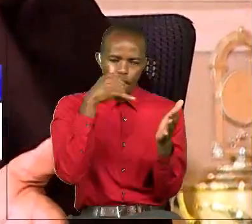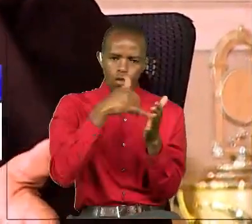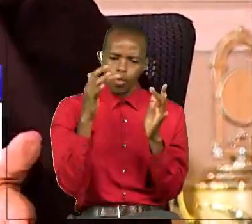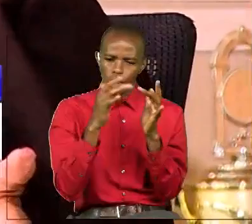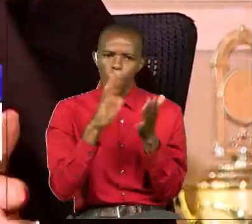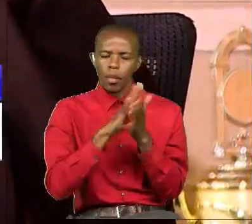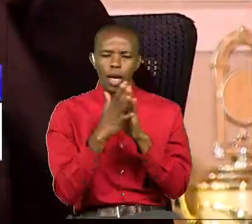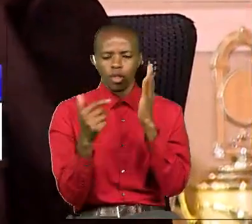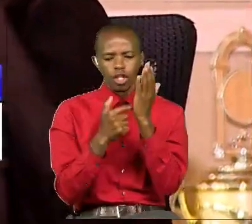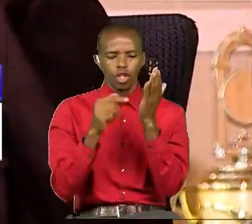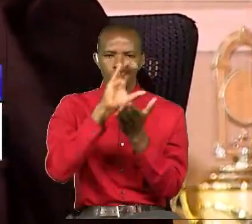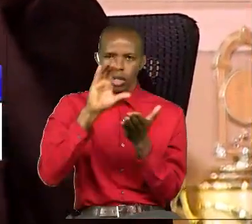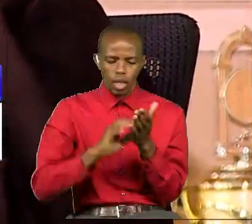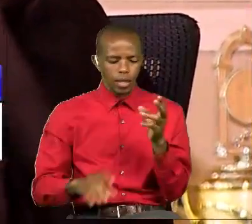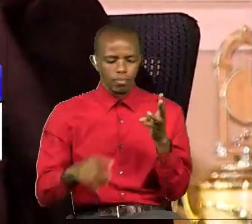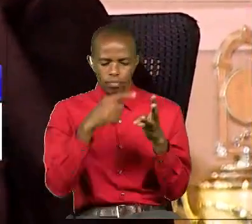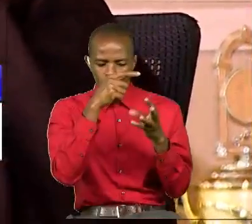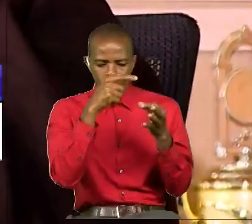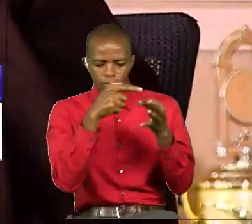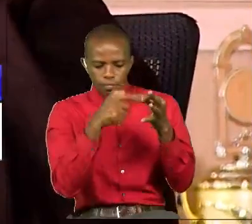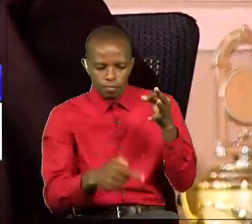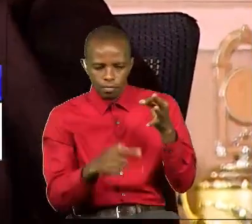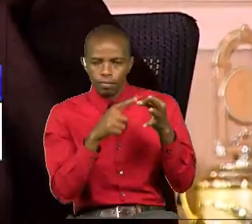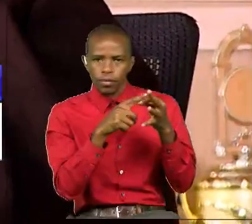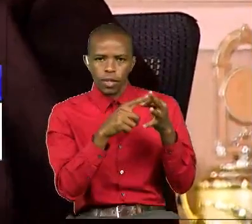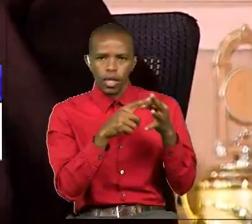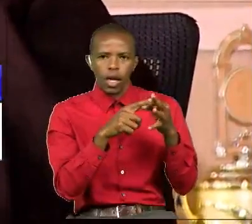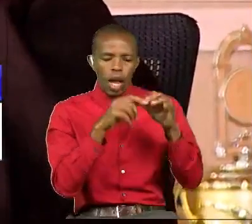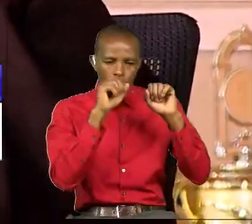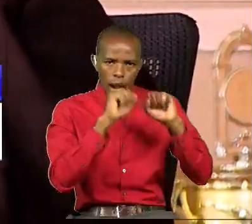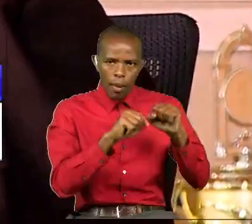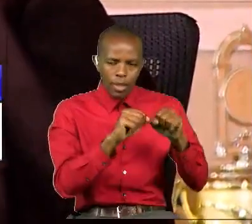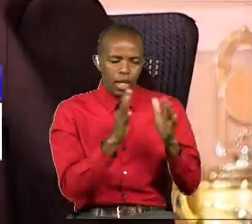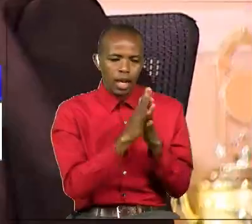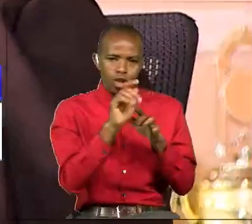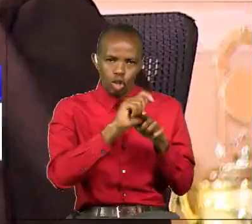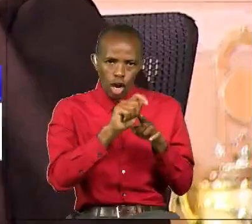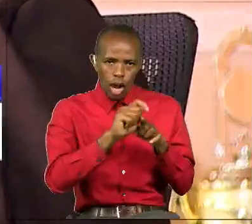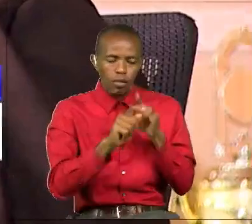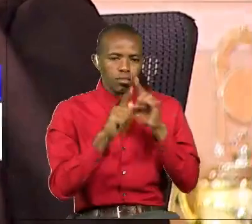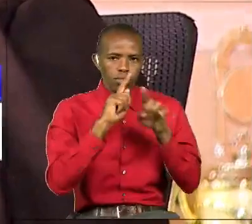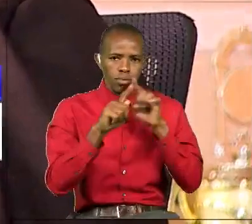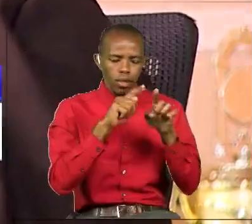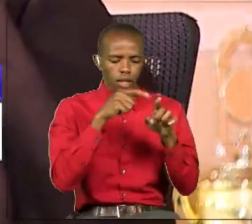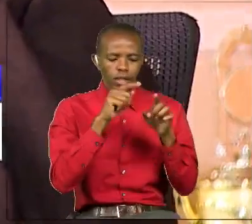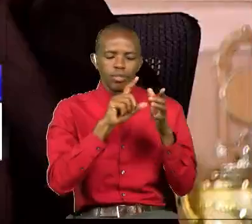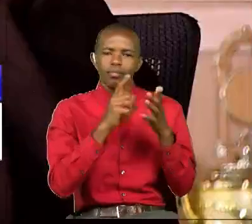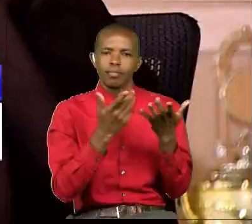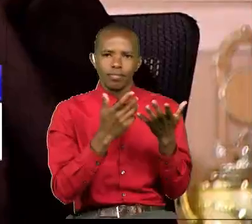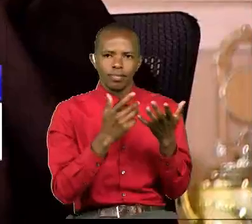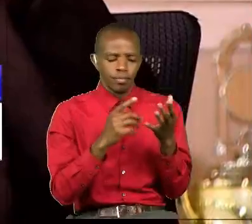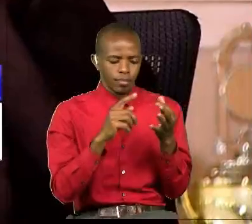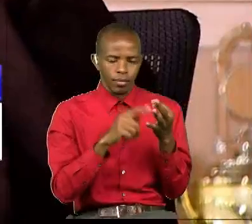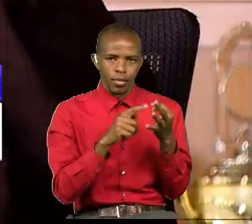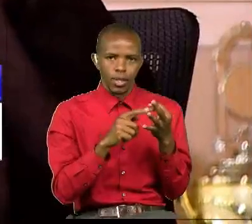DIJITALI centers. There's 3 things that we mainly do. One is capacity building and training, and I can talk about that a little bit. The other one